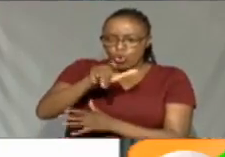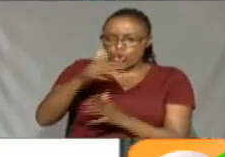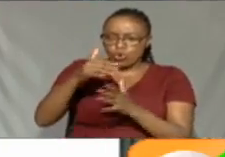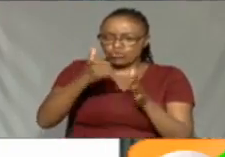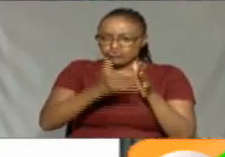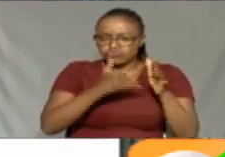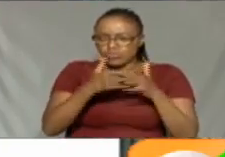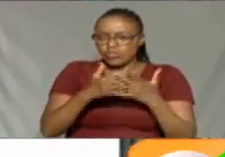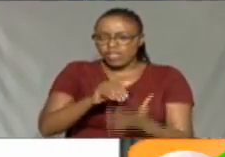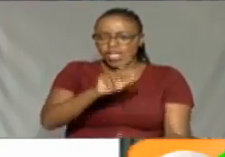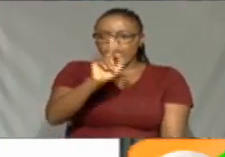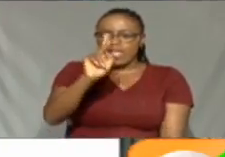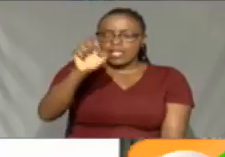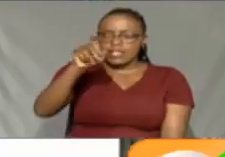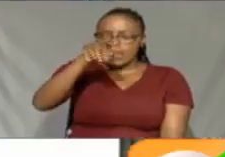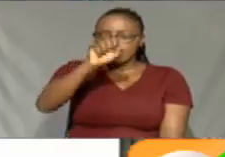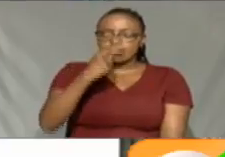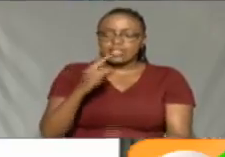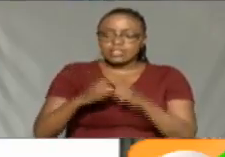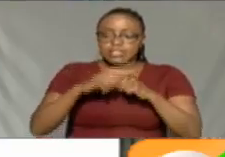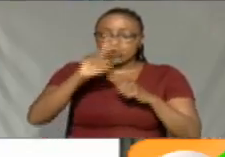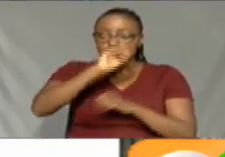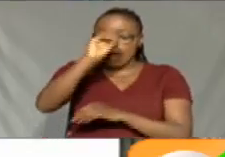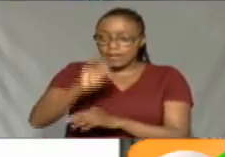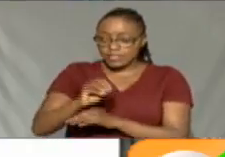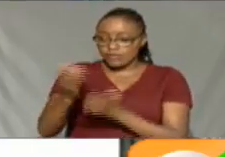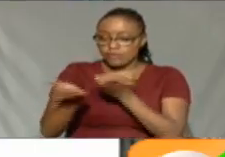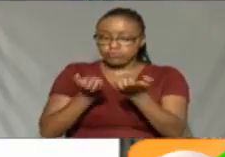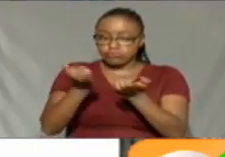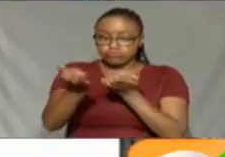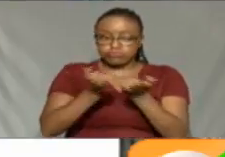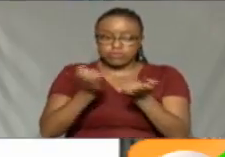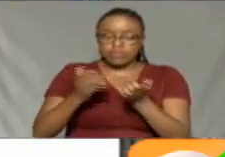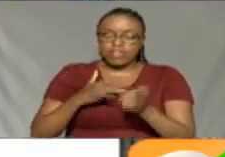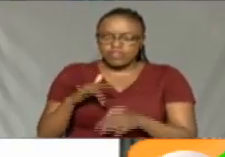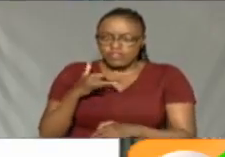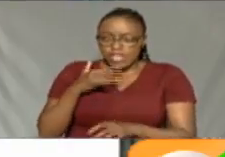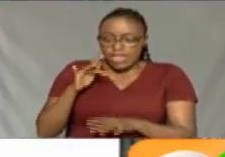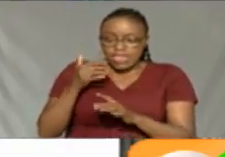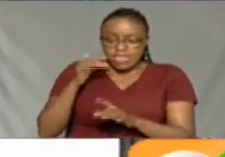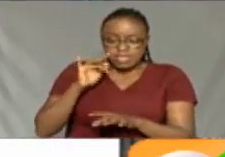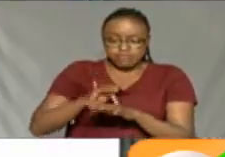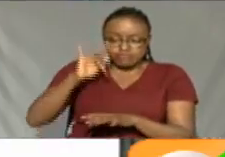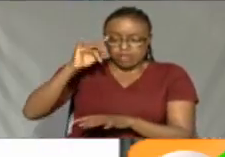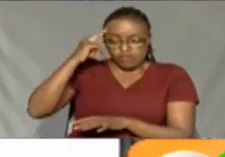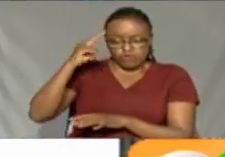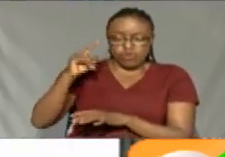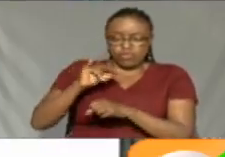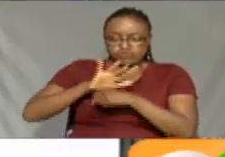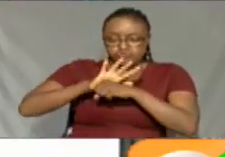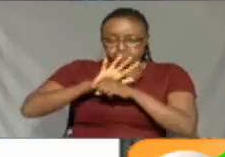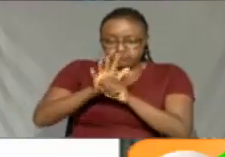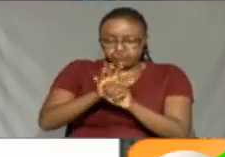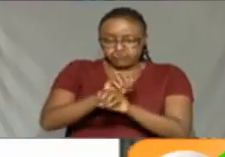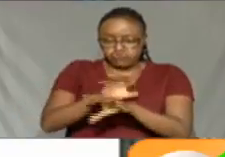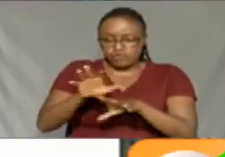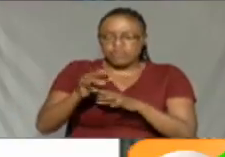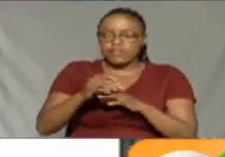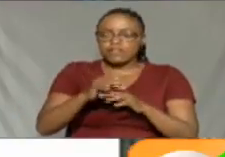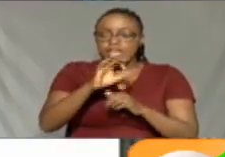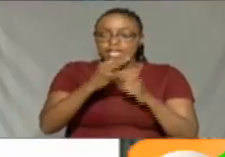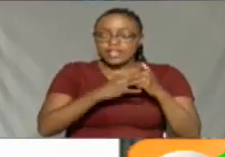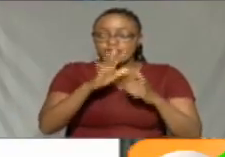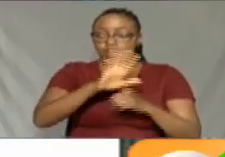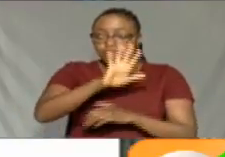Sector Alliance KEPSA says 61% of businesses it surveyed were already feeling the impact of the outbreak. In the survey, 85%